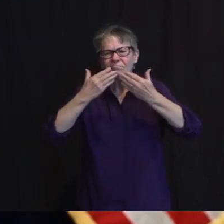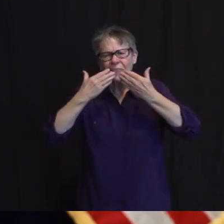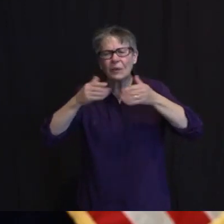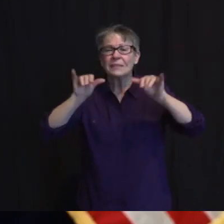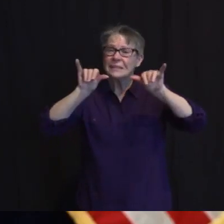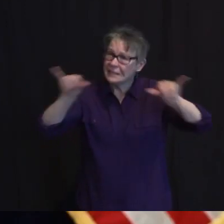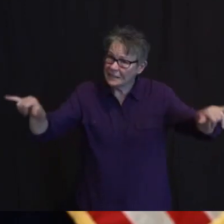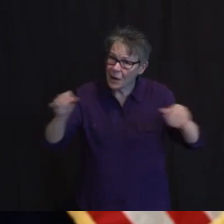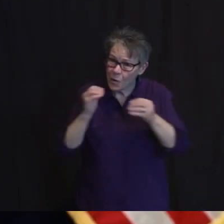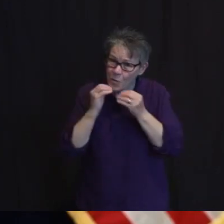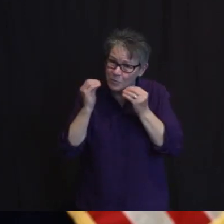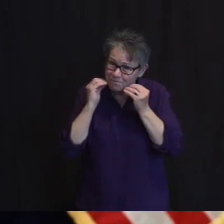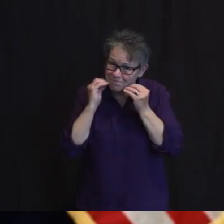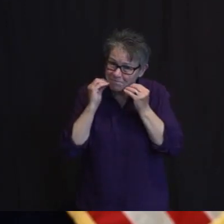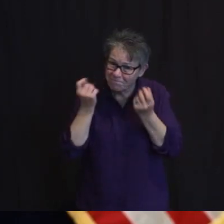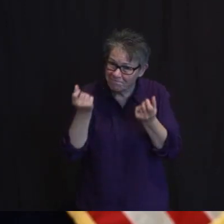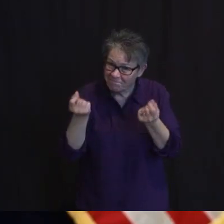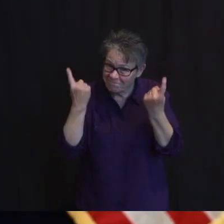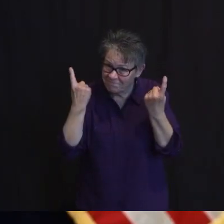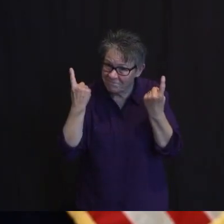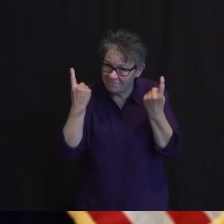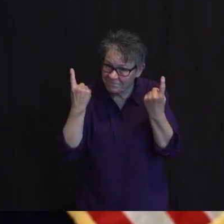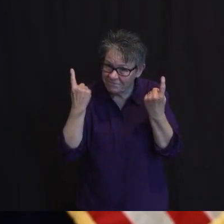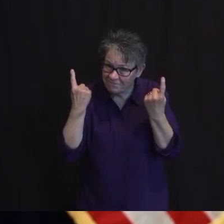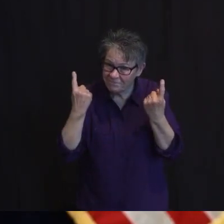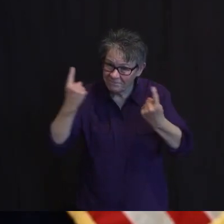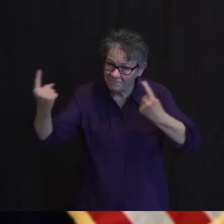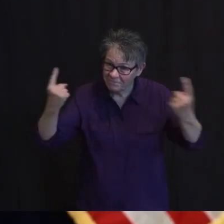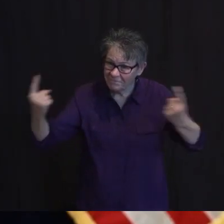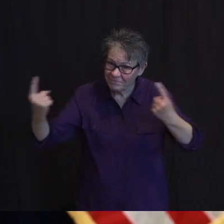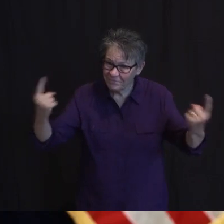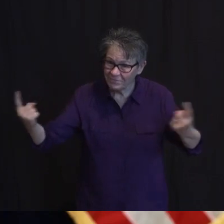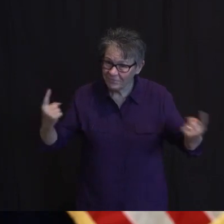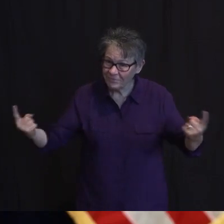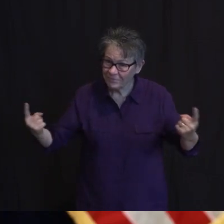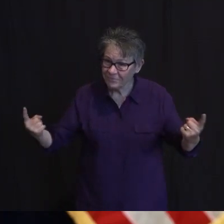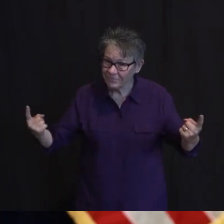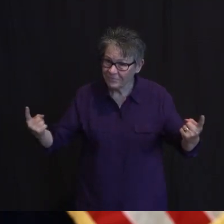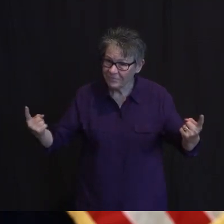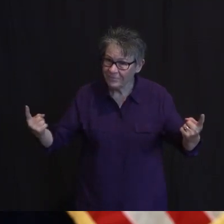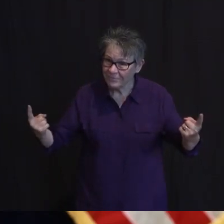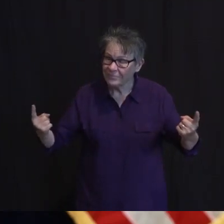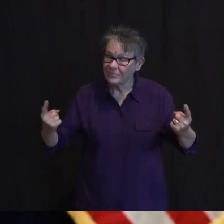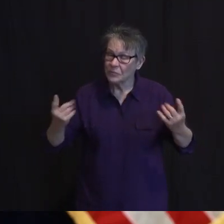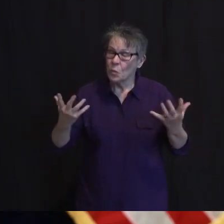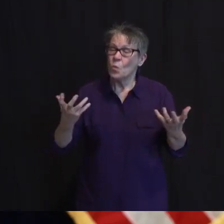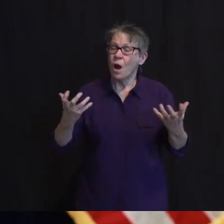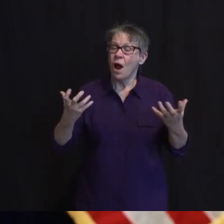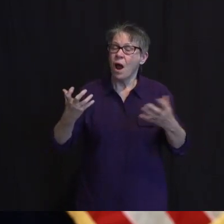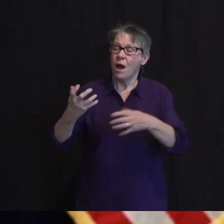this thing. And once we've cracked the back of it, we can begin slowly but surely